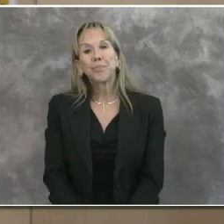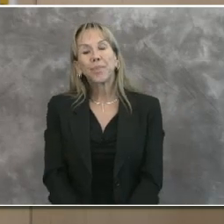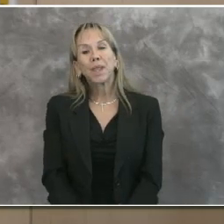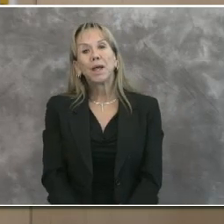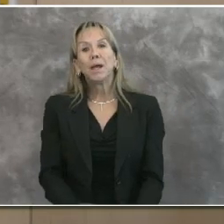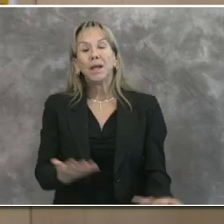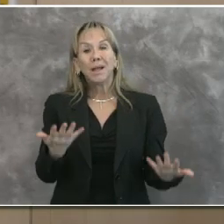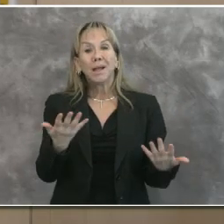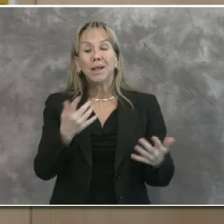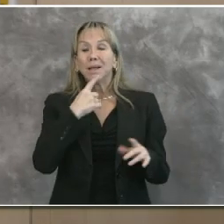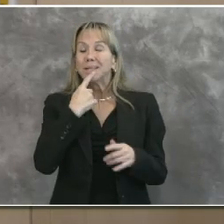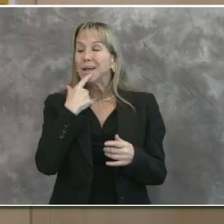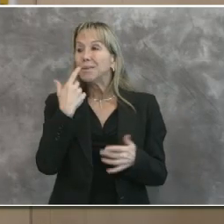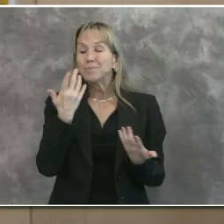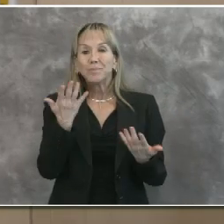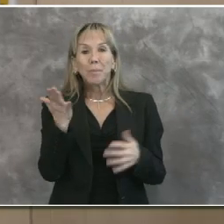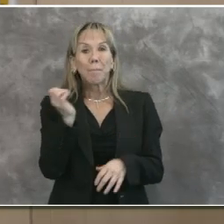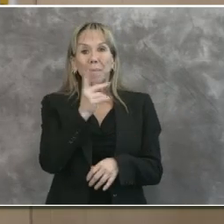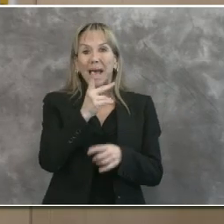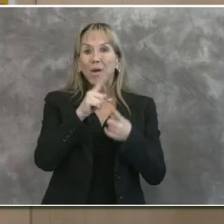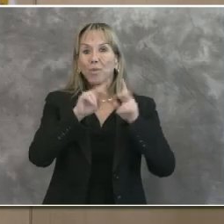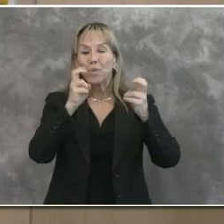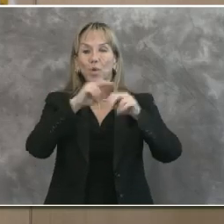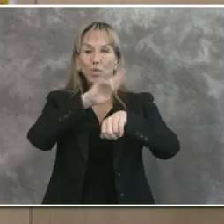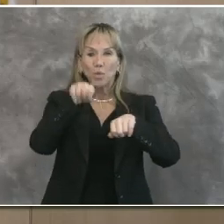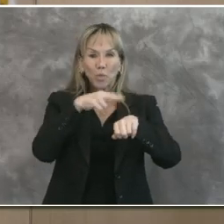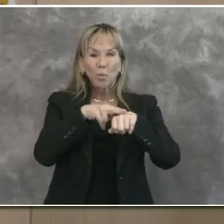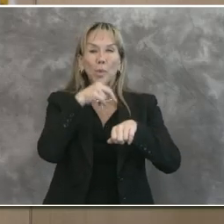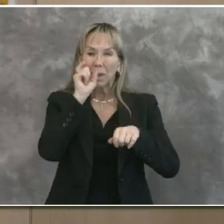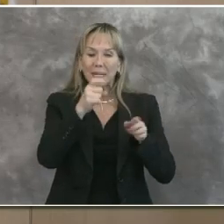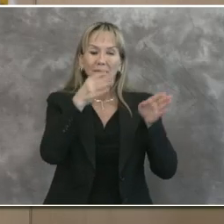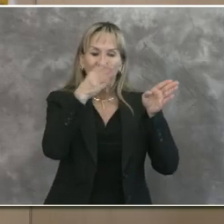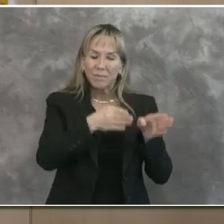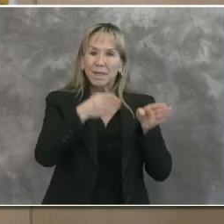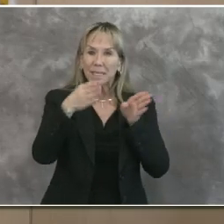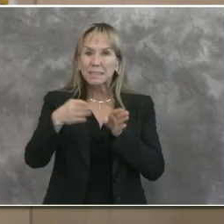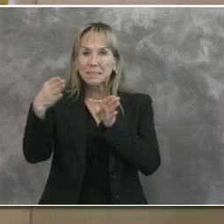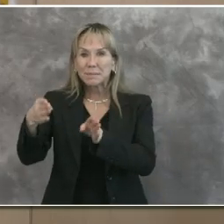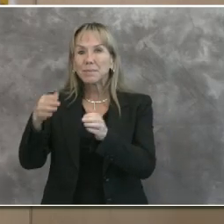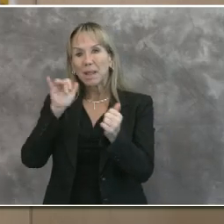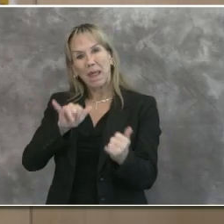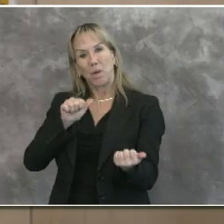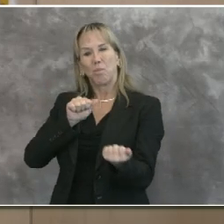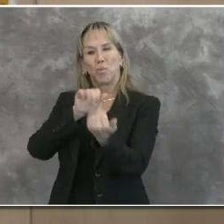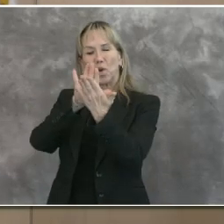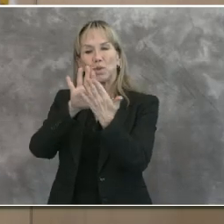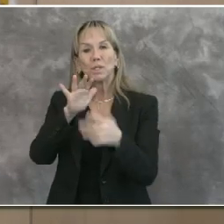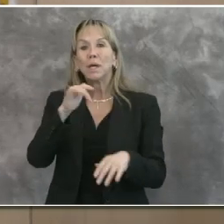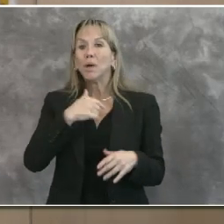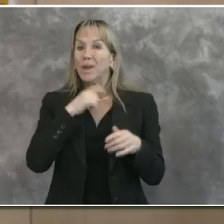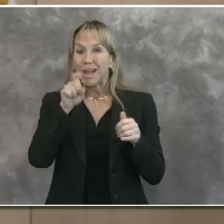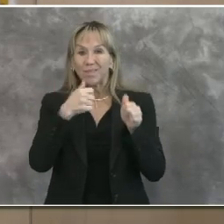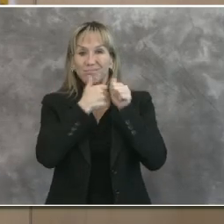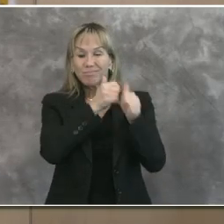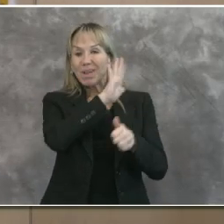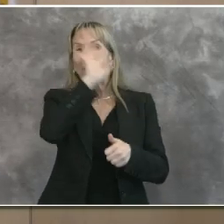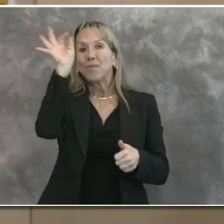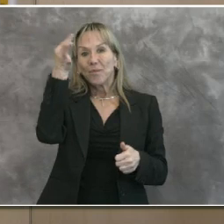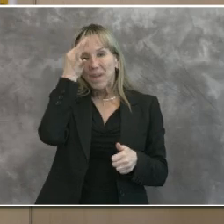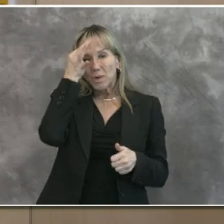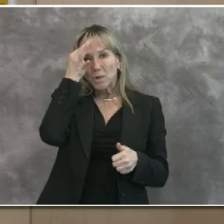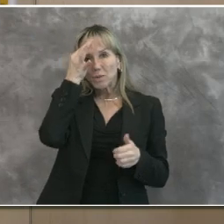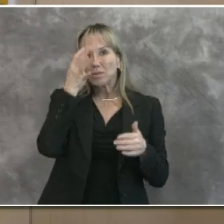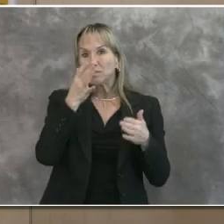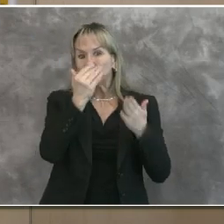Getting back to normal will involve a phased-in approach using the federal guidelines, as I've reviewed. And if we meet these